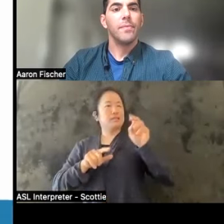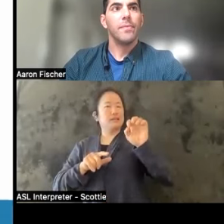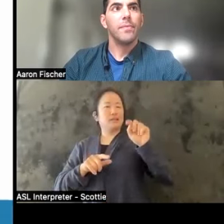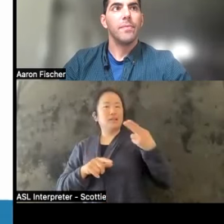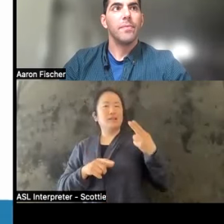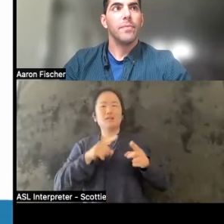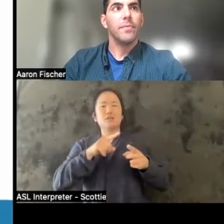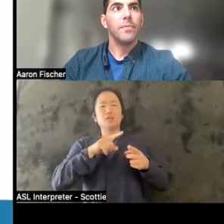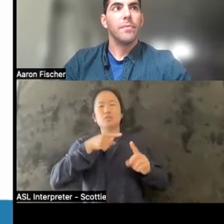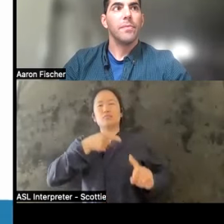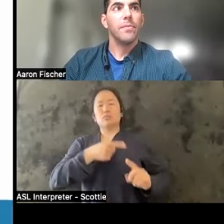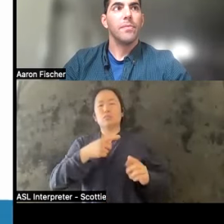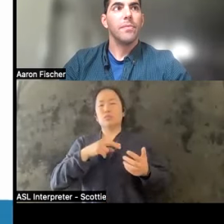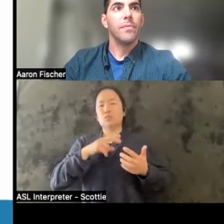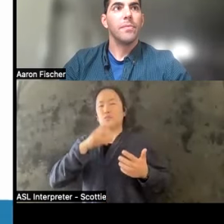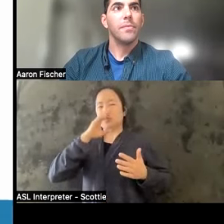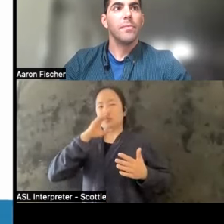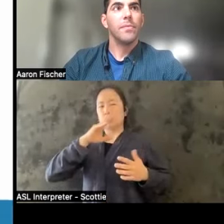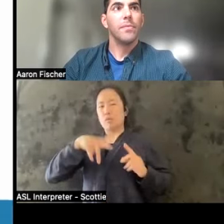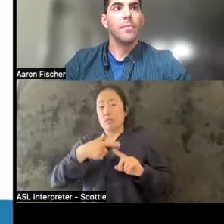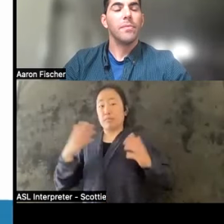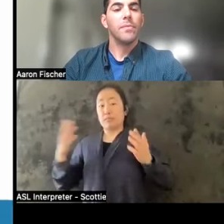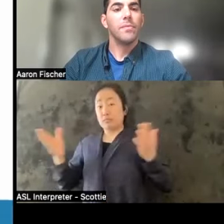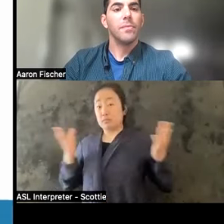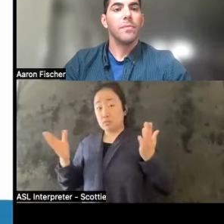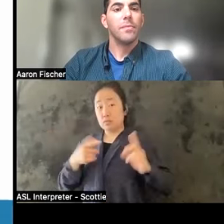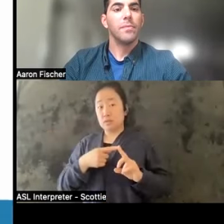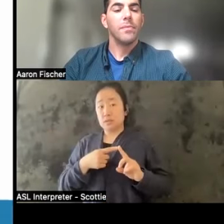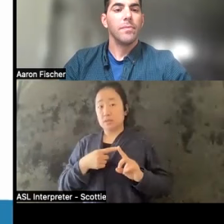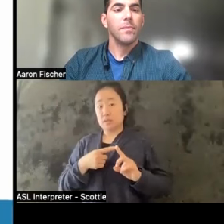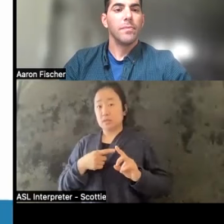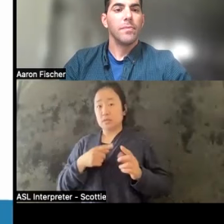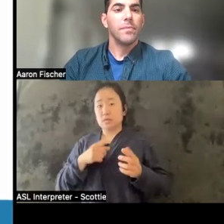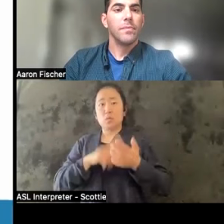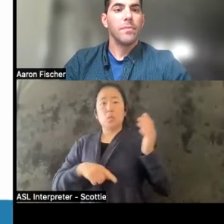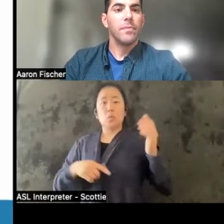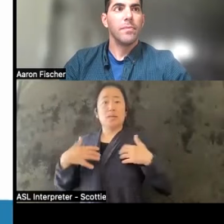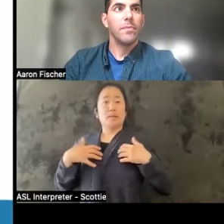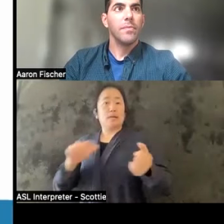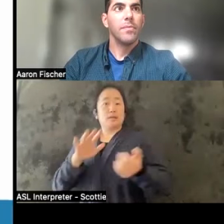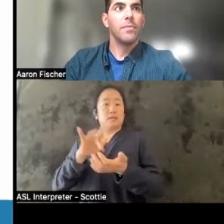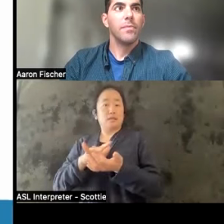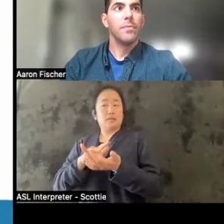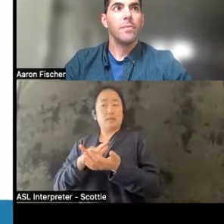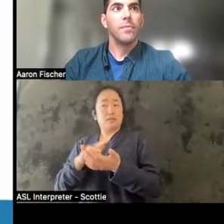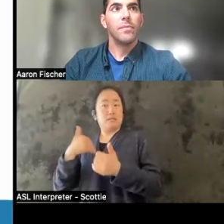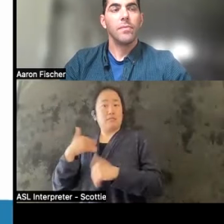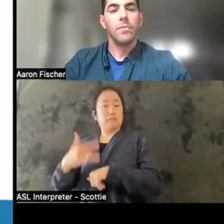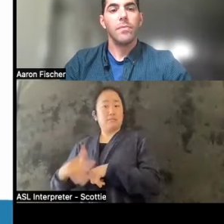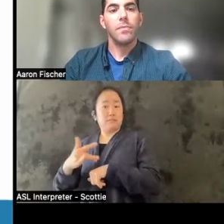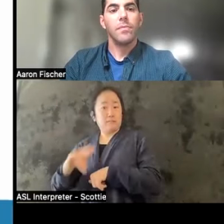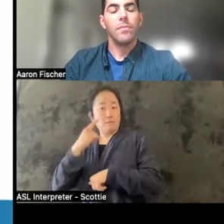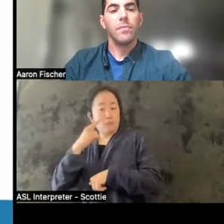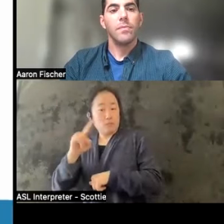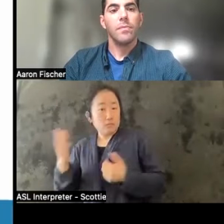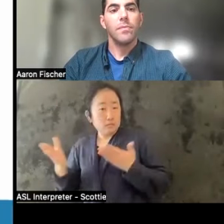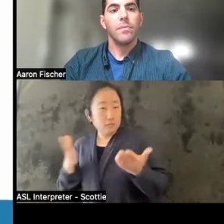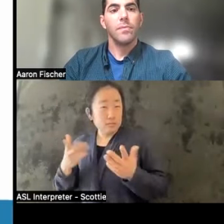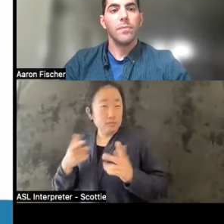service-based, like what services a health center may have available to provide